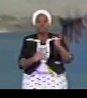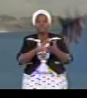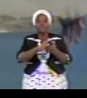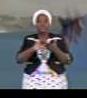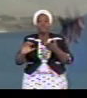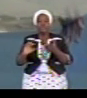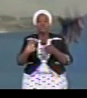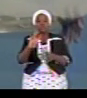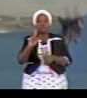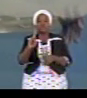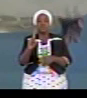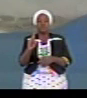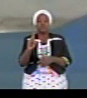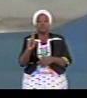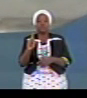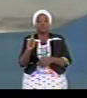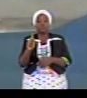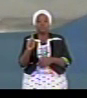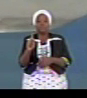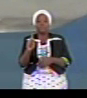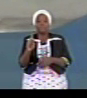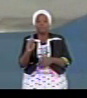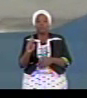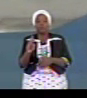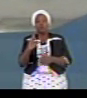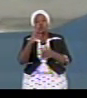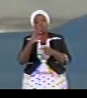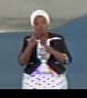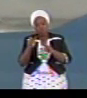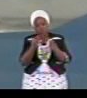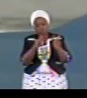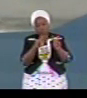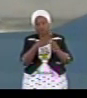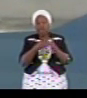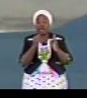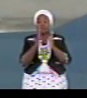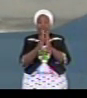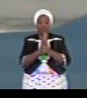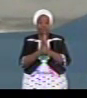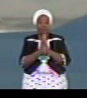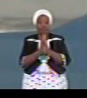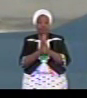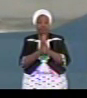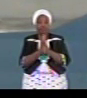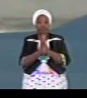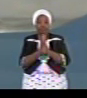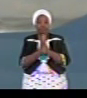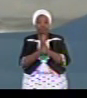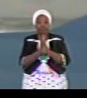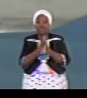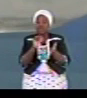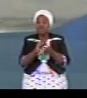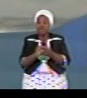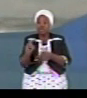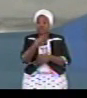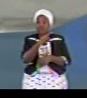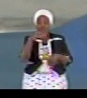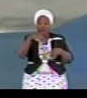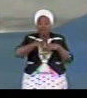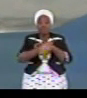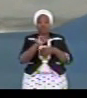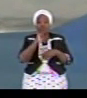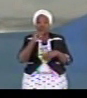verse 41. Watch and pray that ye enter not